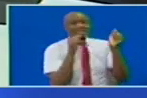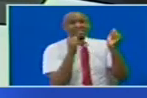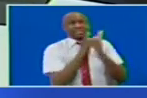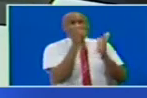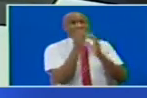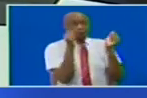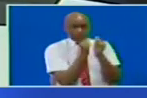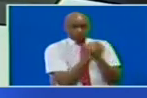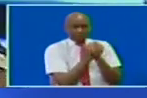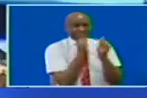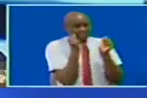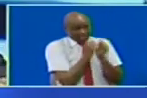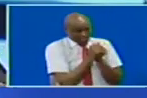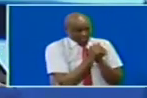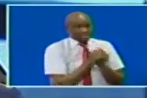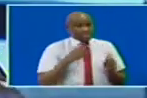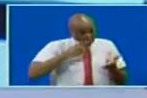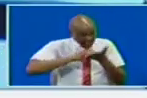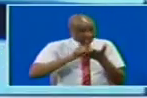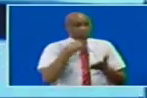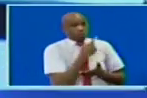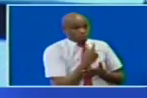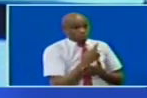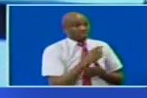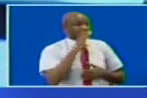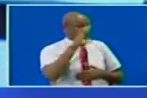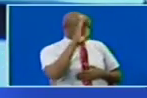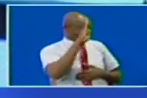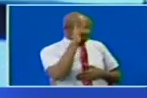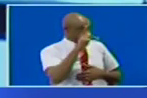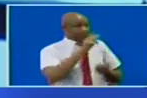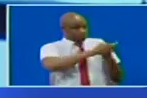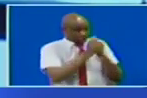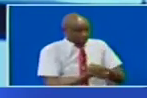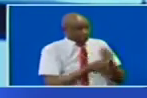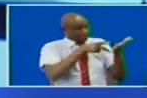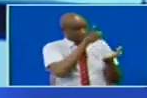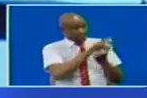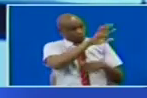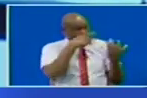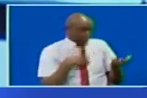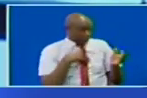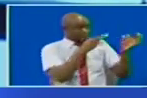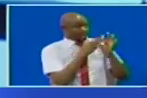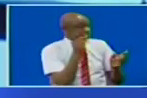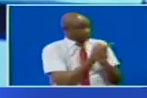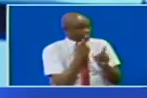October. We did write to the Central Bank of Kenya to reverse all the payments, all the fraudulent